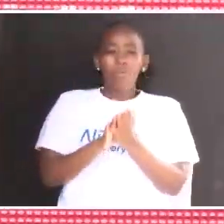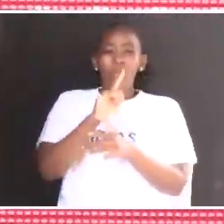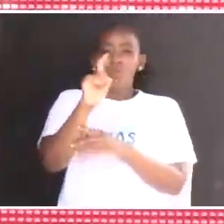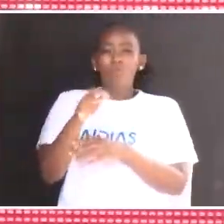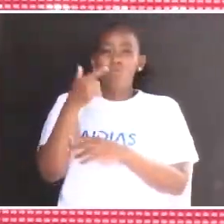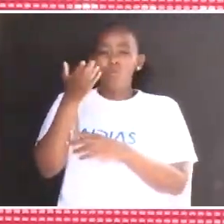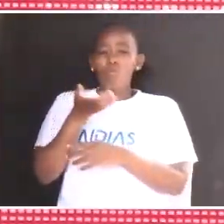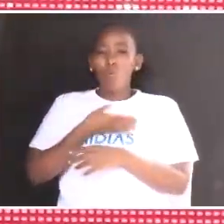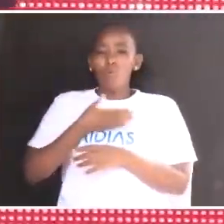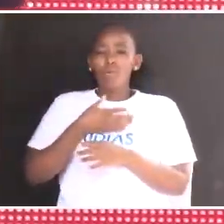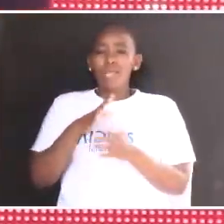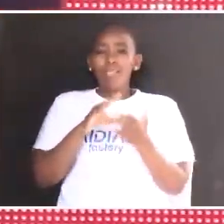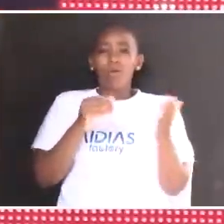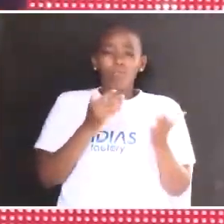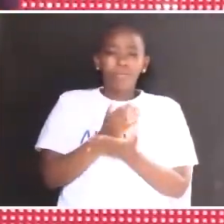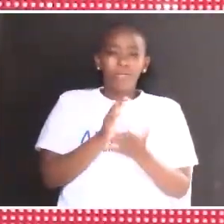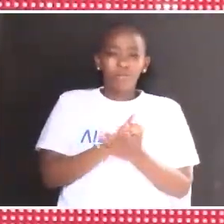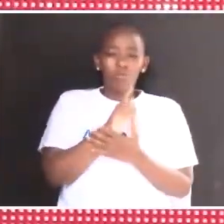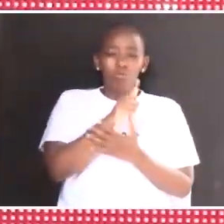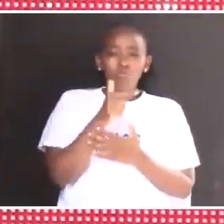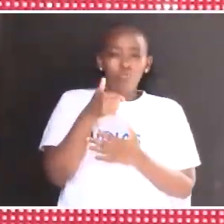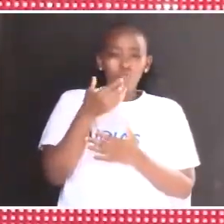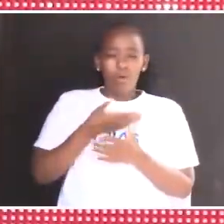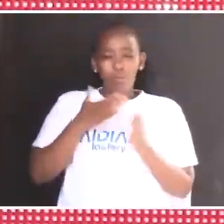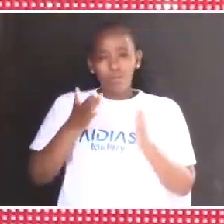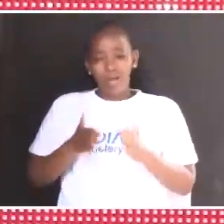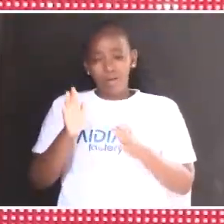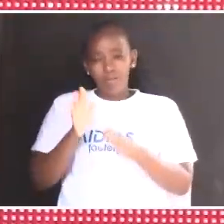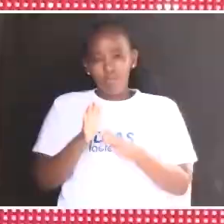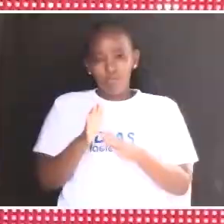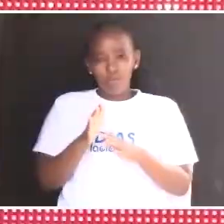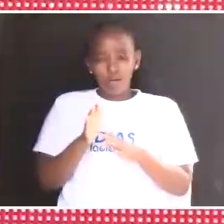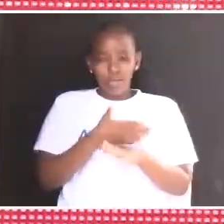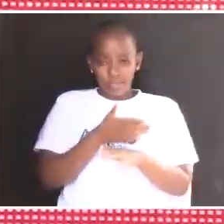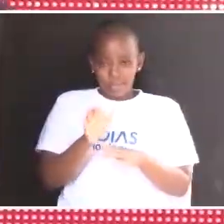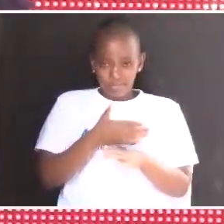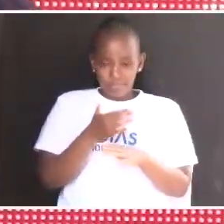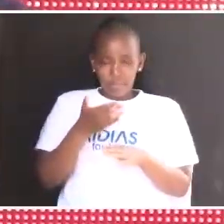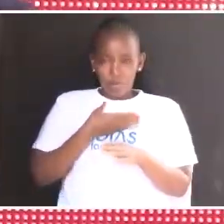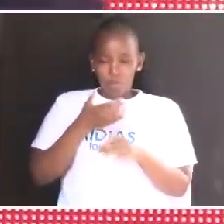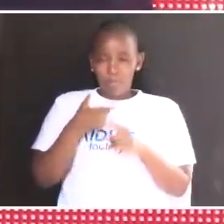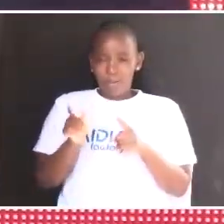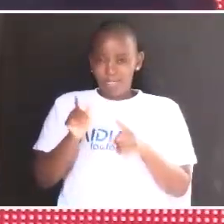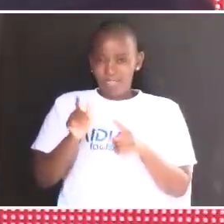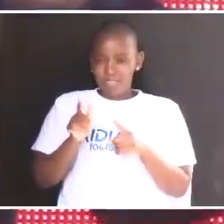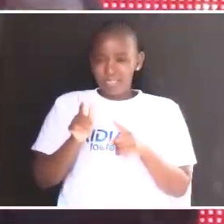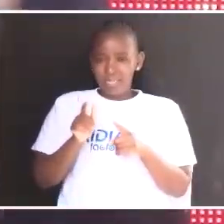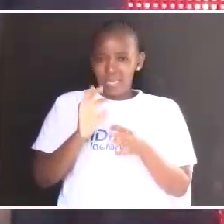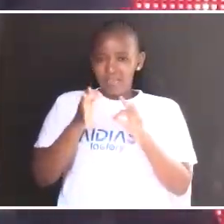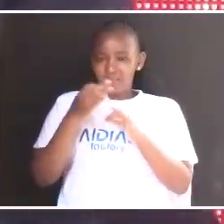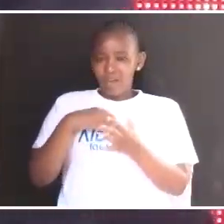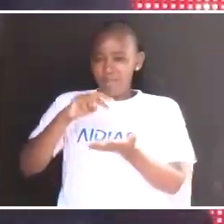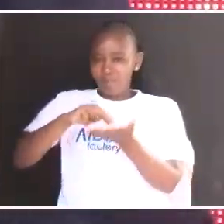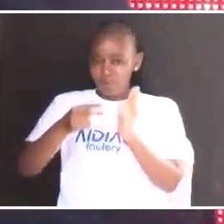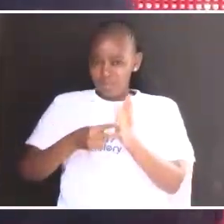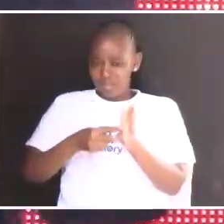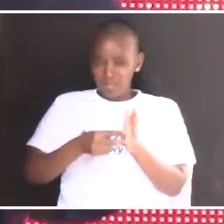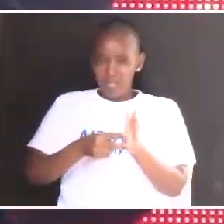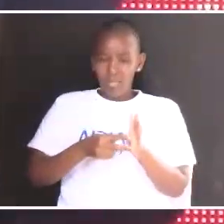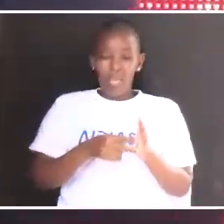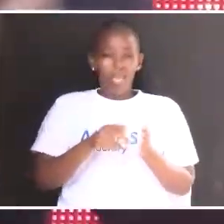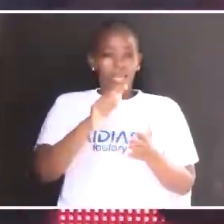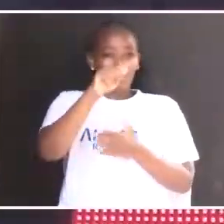who owns the copyright? Of course, you, the owner of that song, owns the copyright. But then, kama kuna contract, and